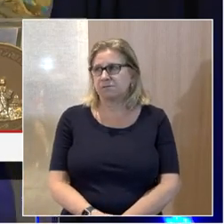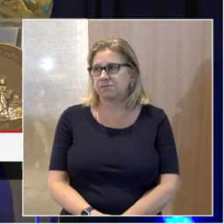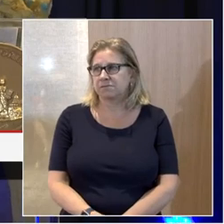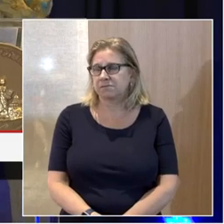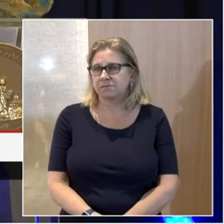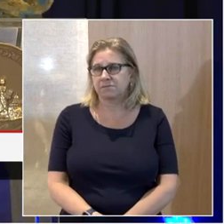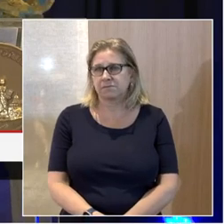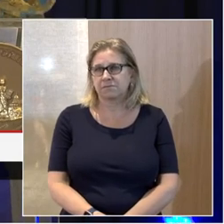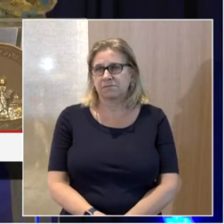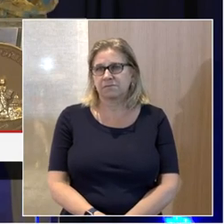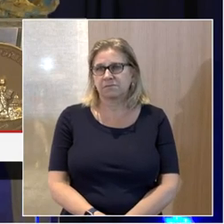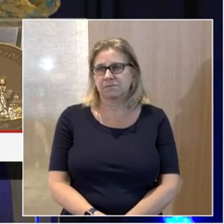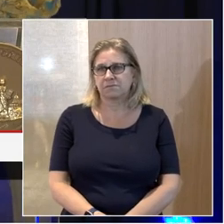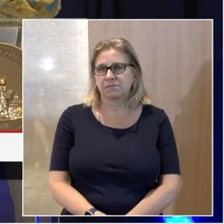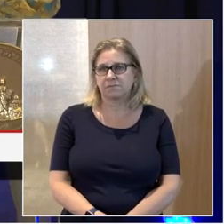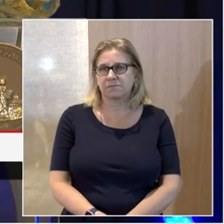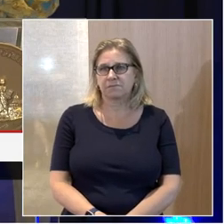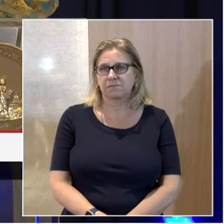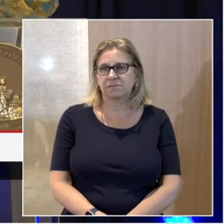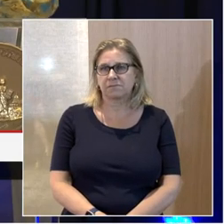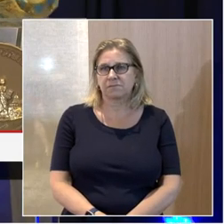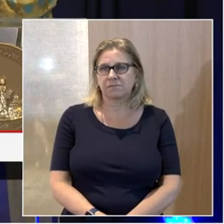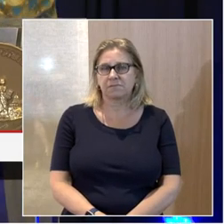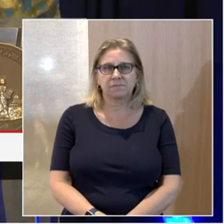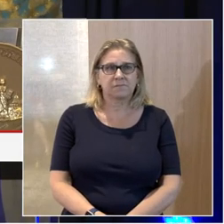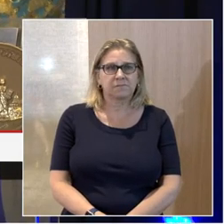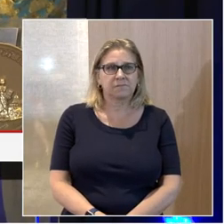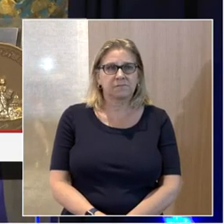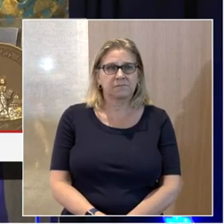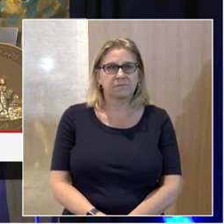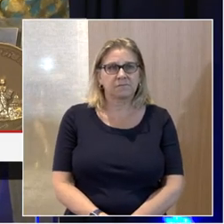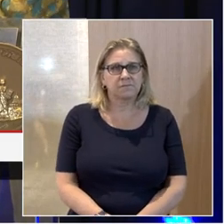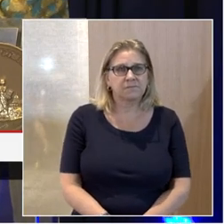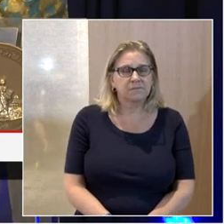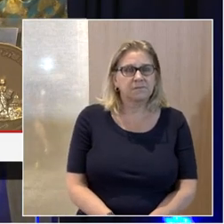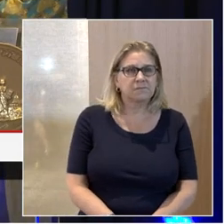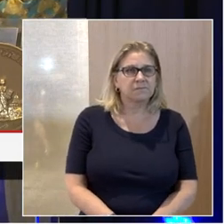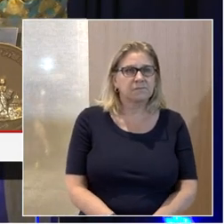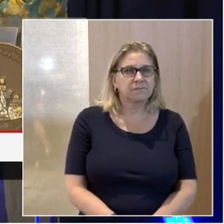Okay, imagine a big project or idea you've seen in another city.